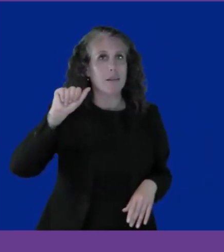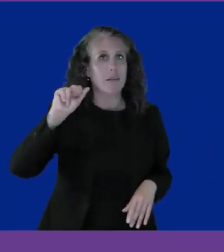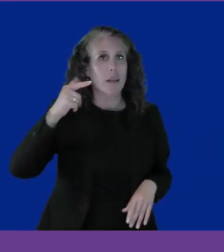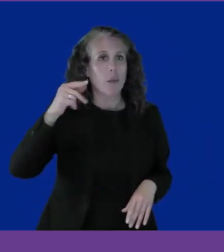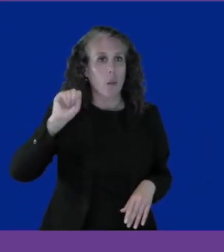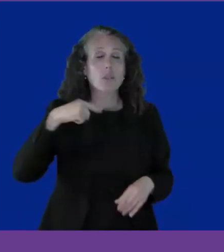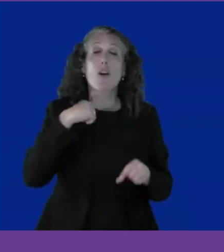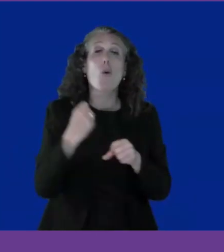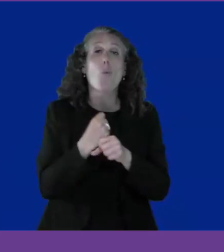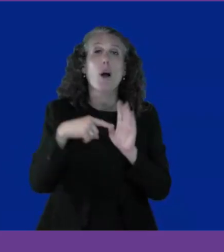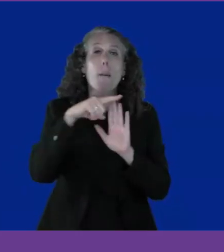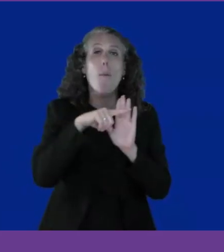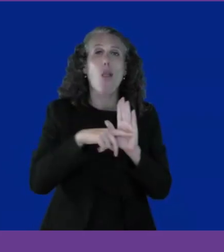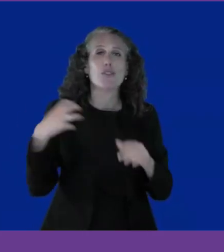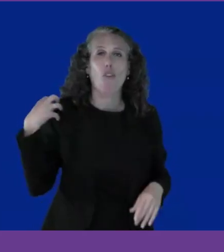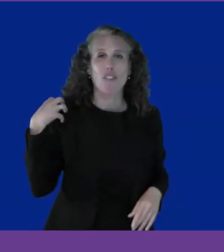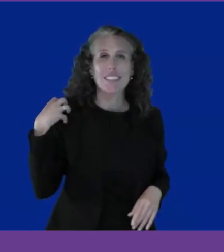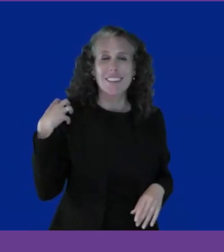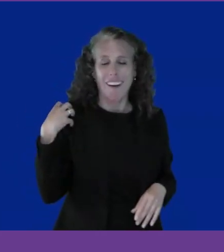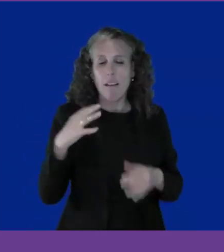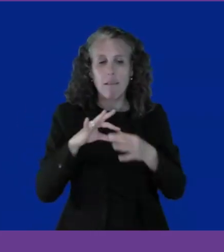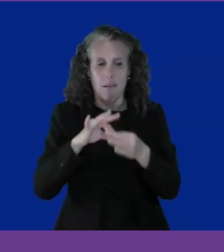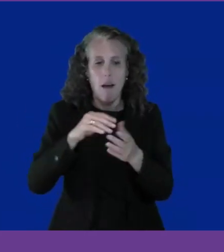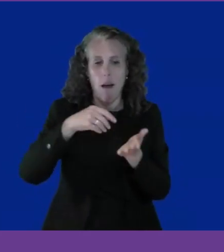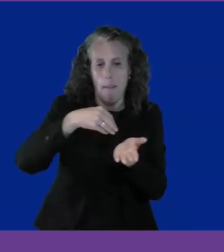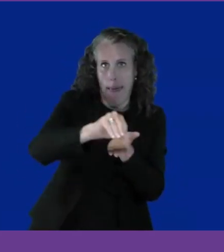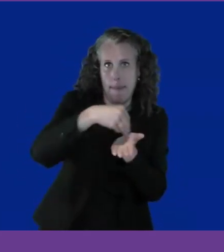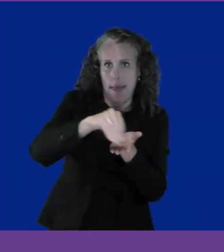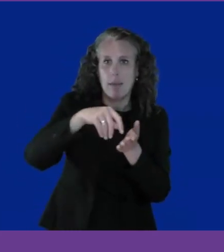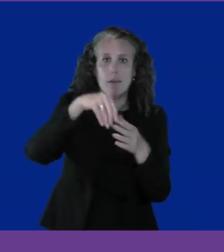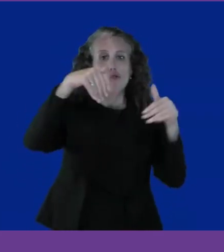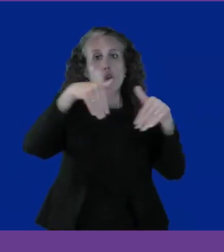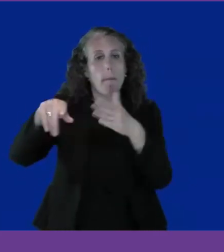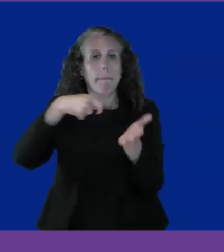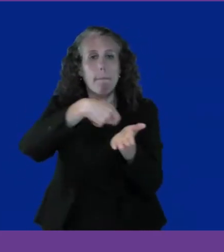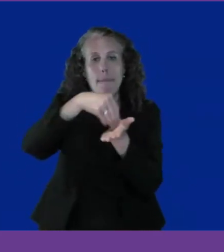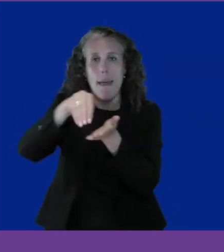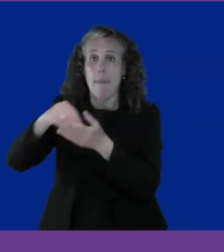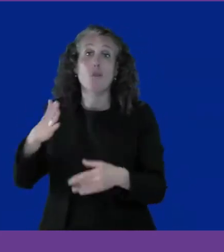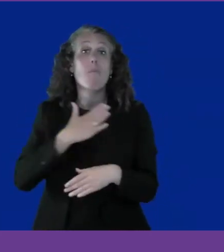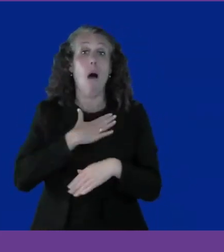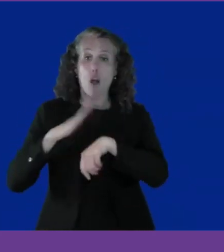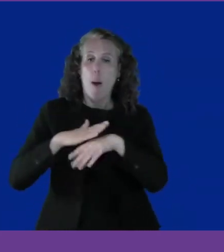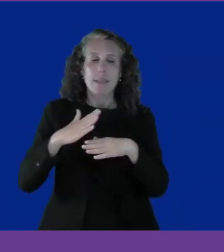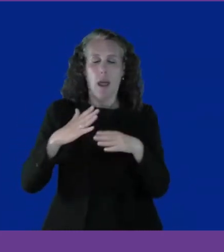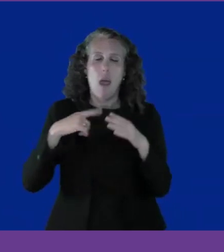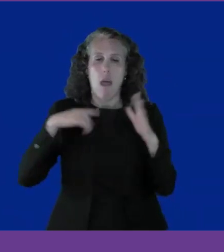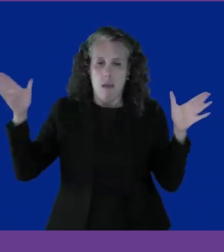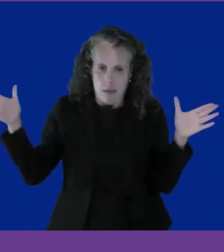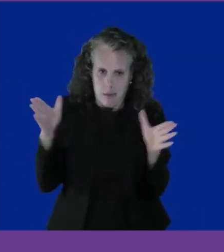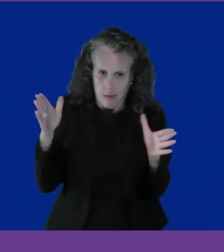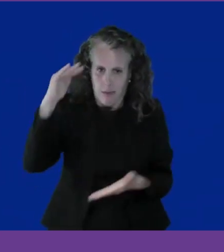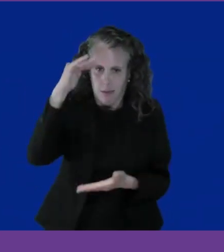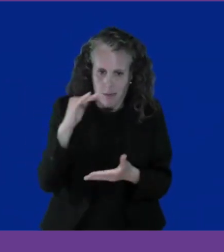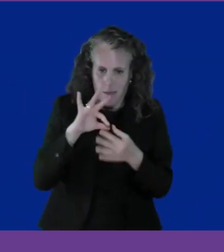the team that deals with retail payments. So my intervention will be very much limited to the work we are doing